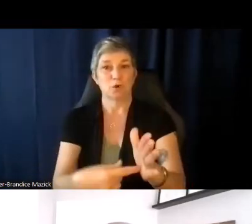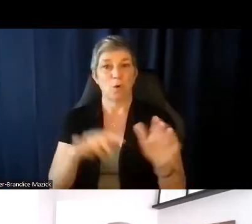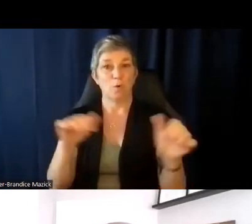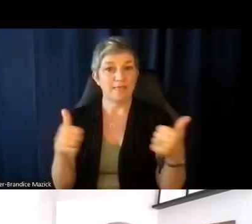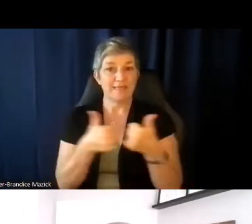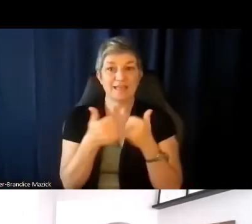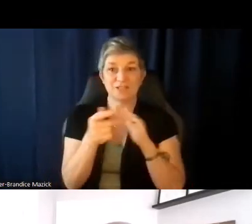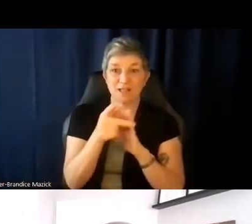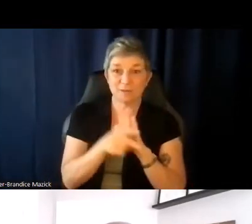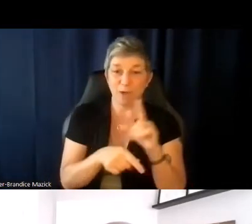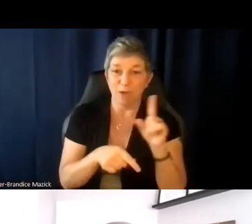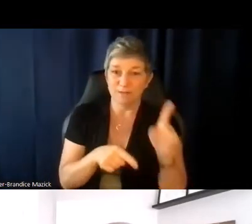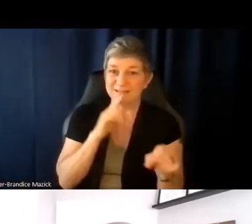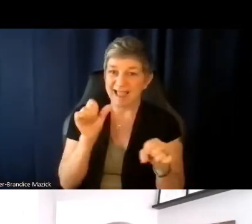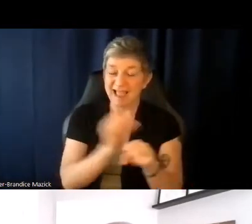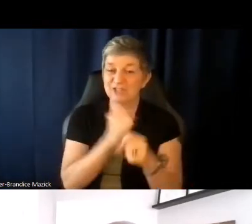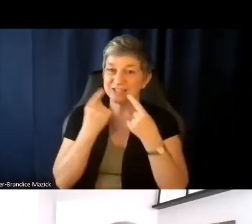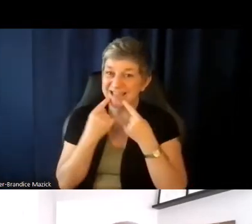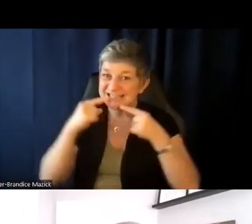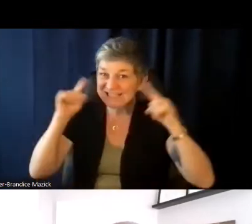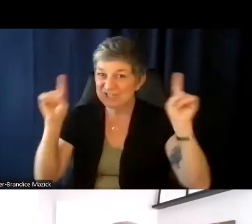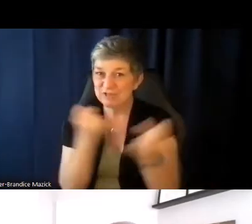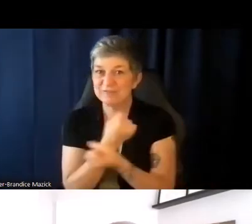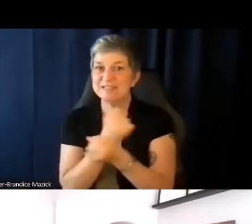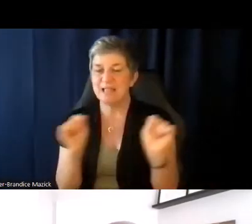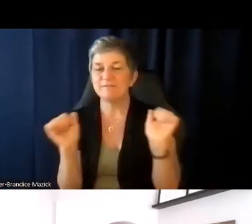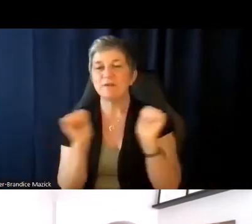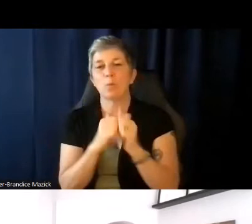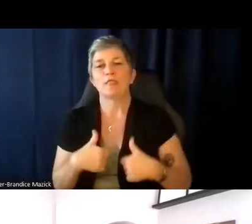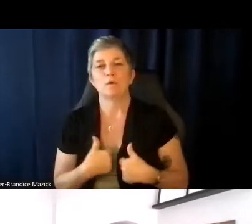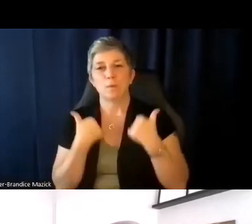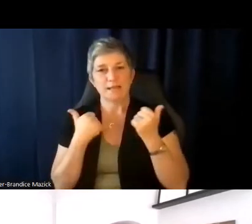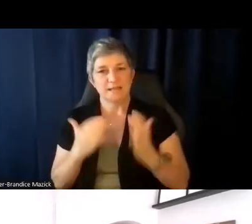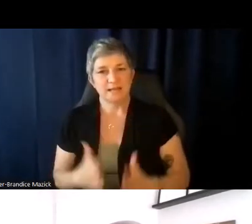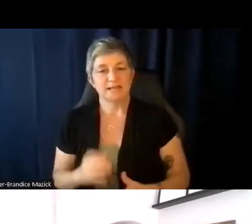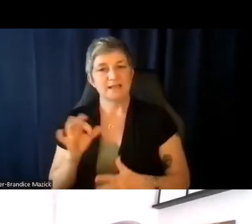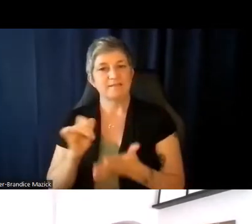policy actually achieves safety among residents if that is the interest